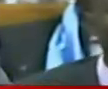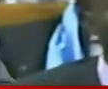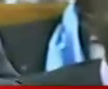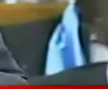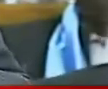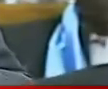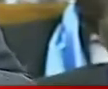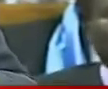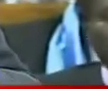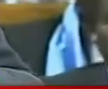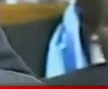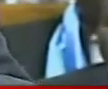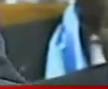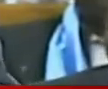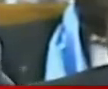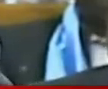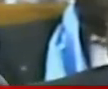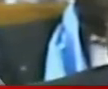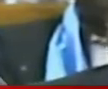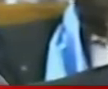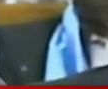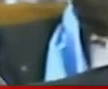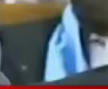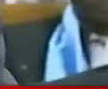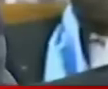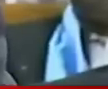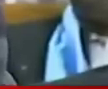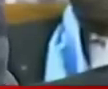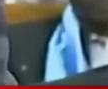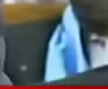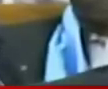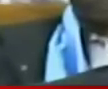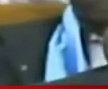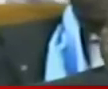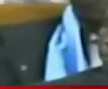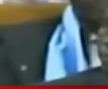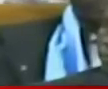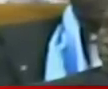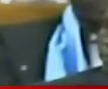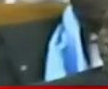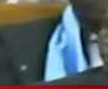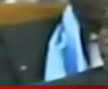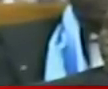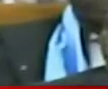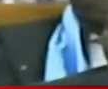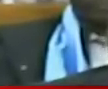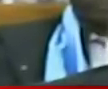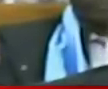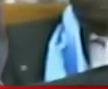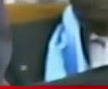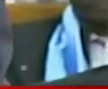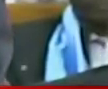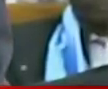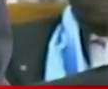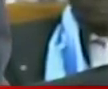nasi. Na mniombe. Matatizo ni mengi, lakini Mungu akiwa mbele, bila shaka tutashinda.